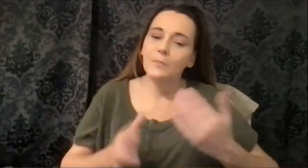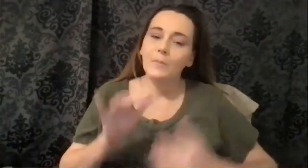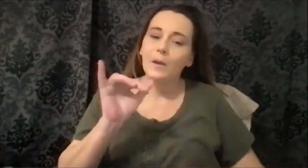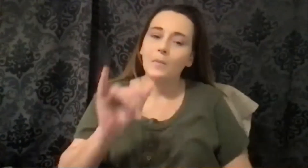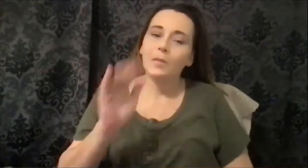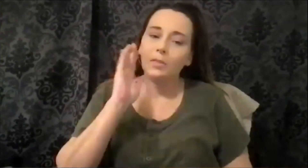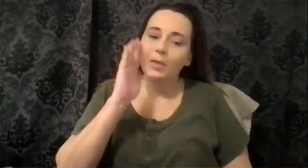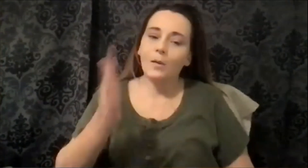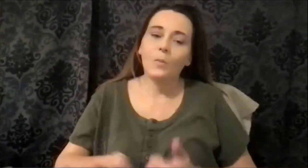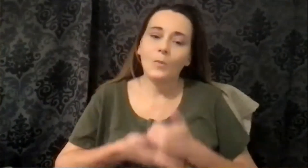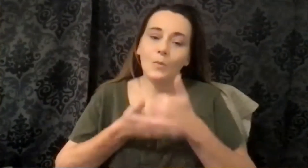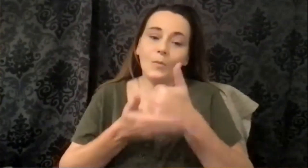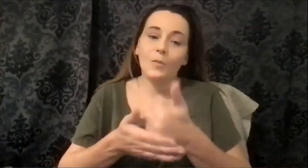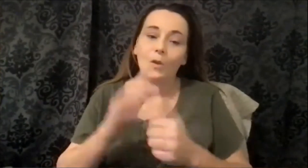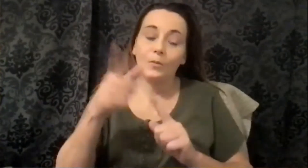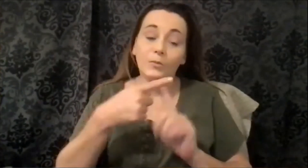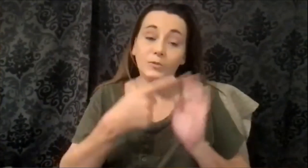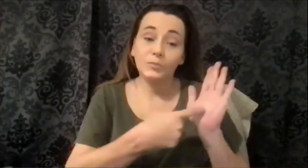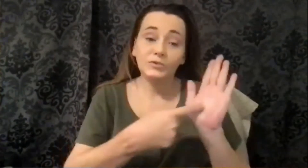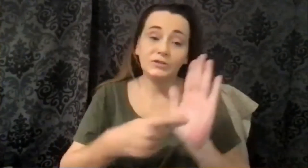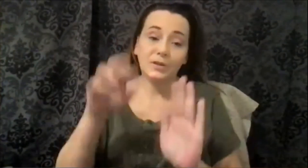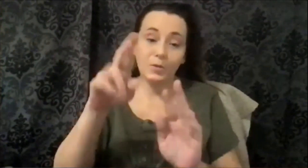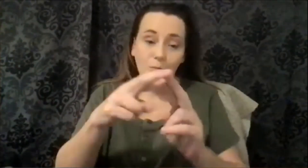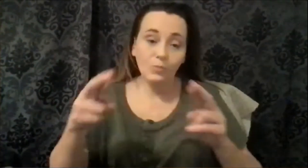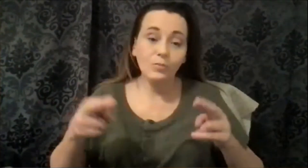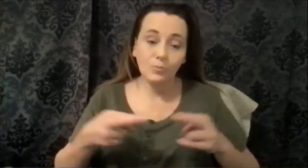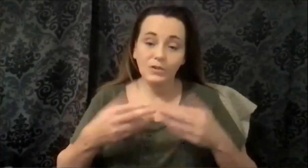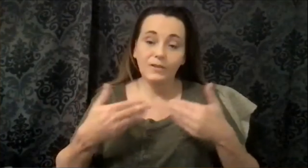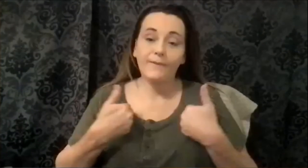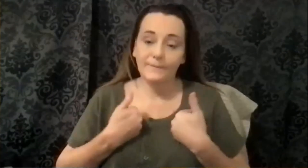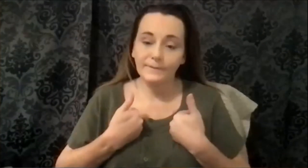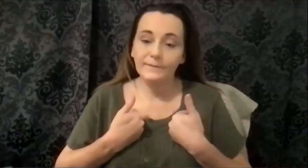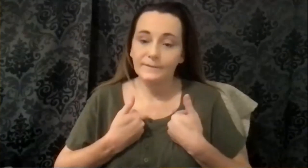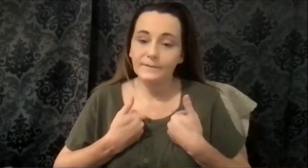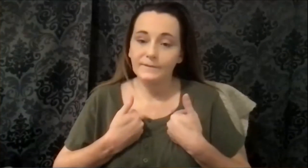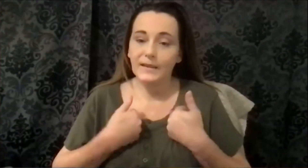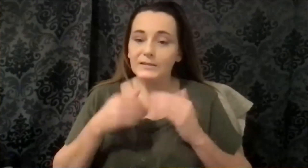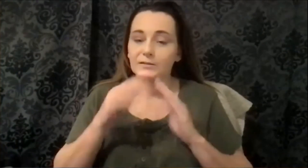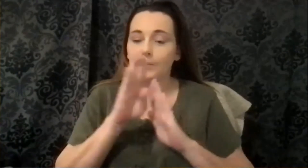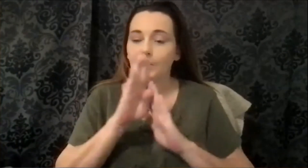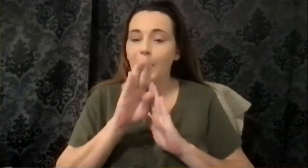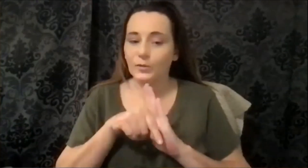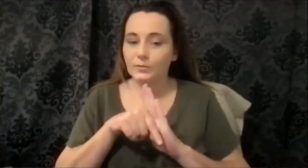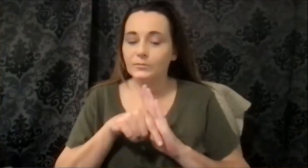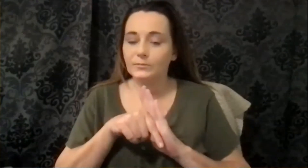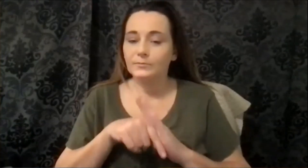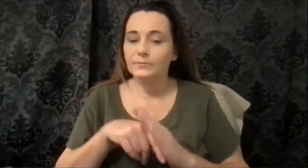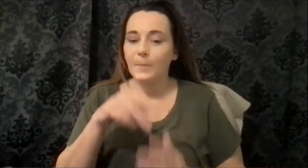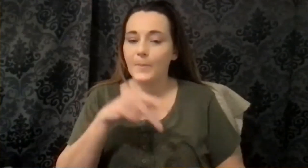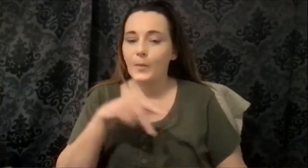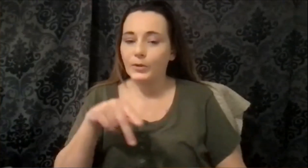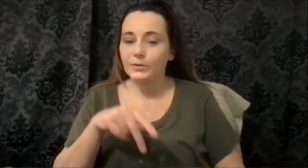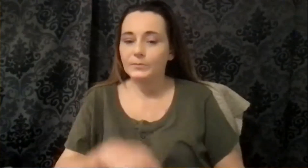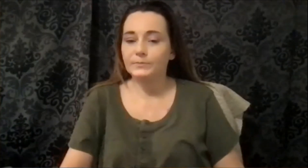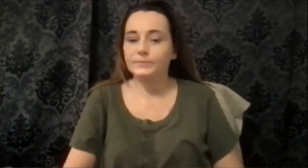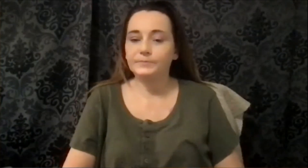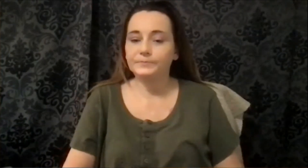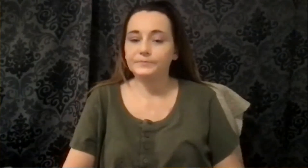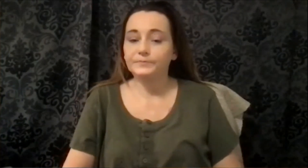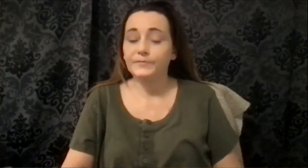guys when you're presenting this to your regions to have that as a background. All right, so those are the main